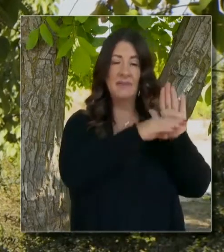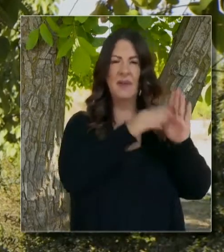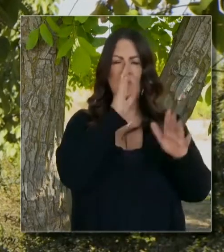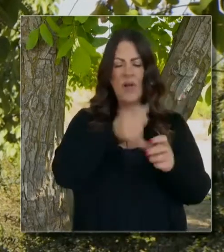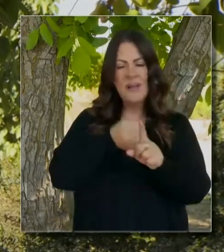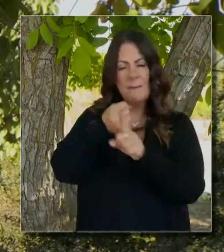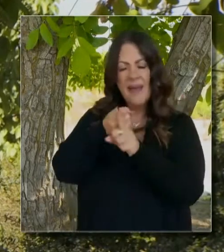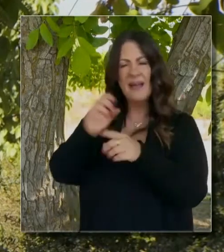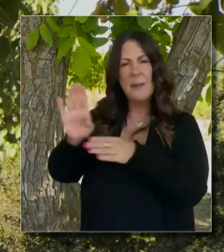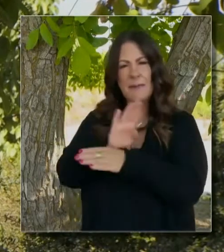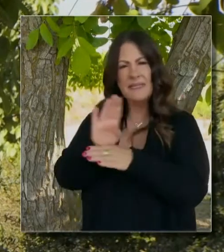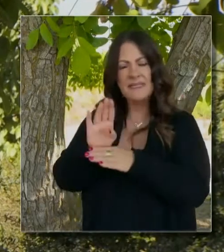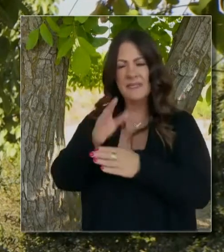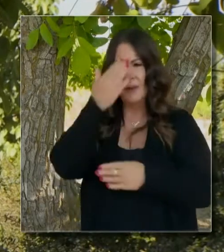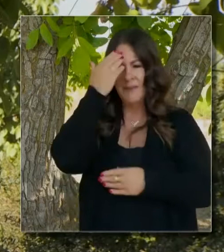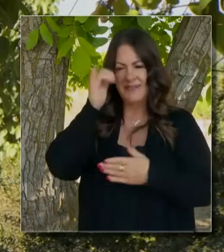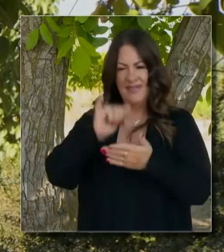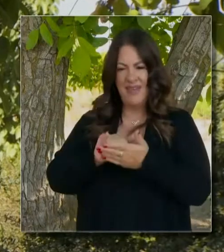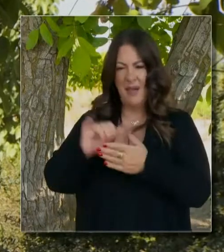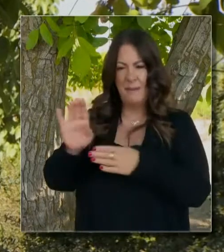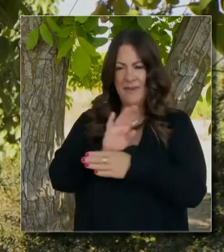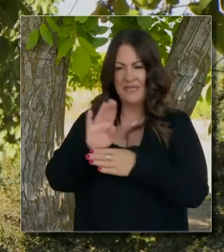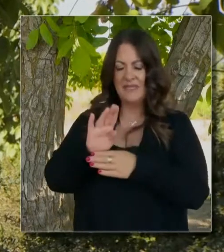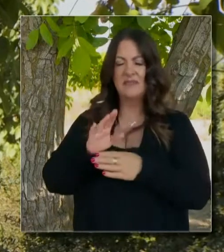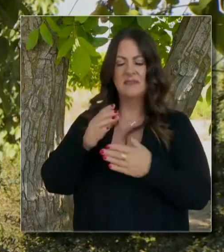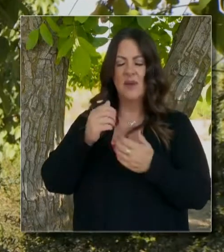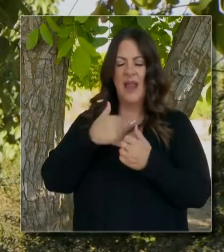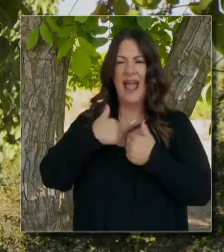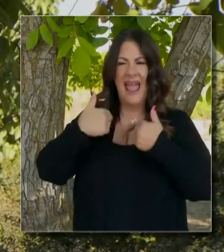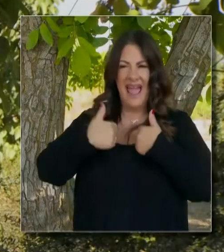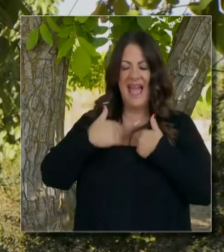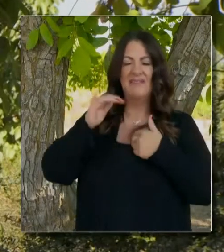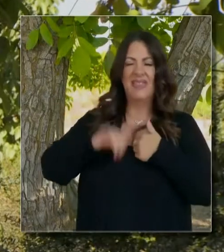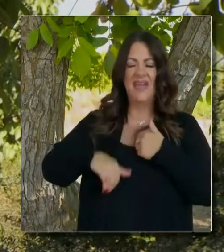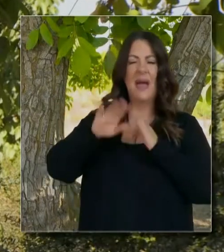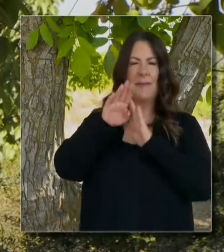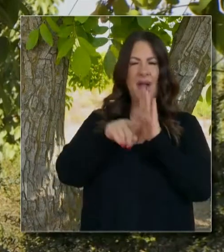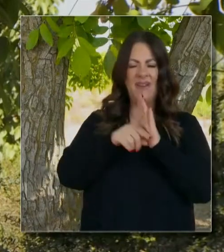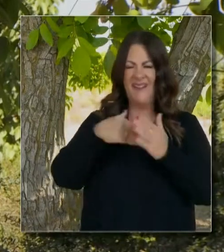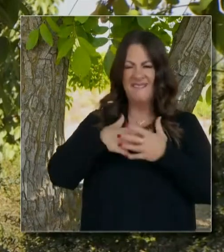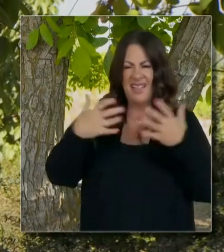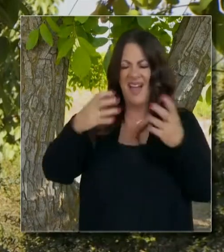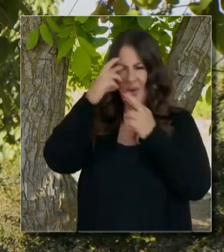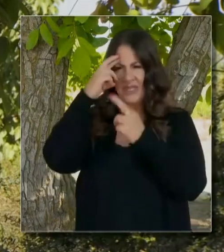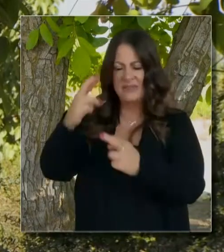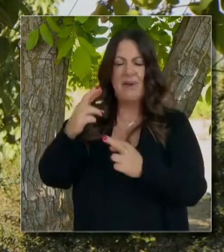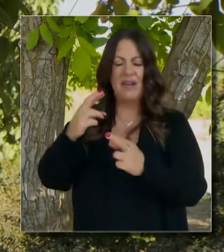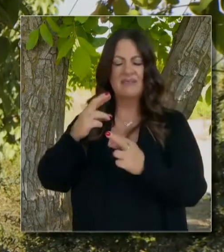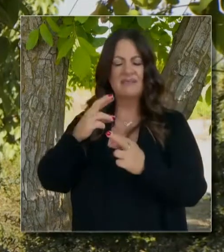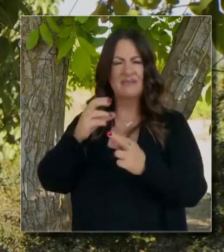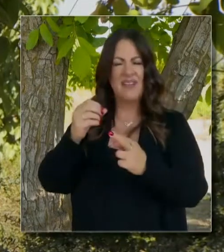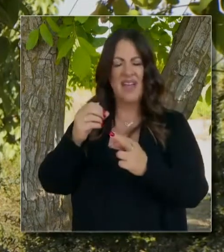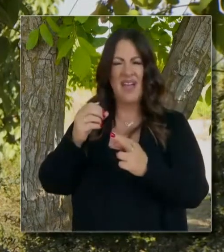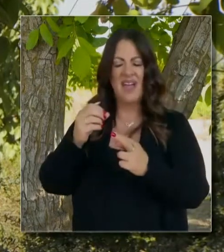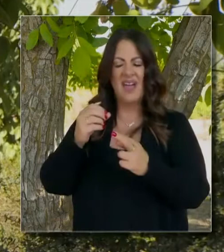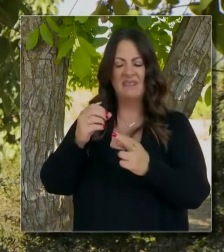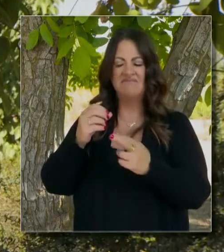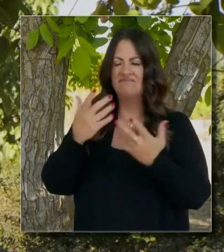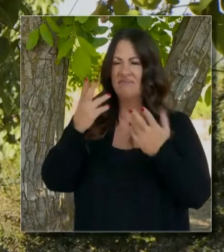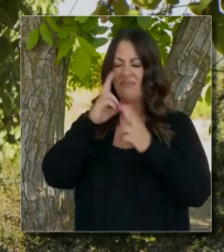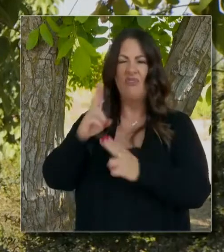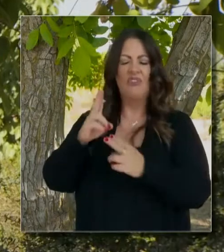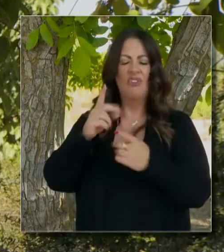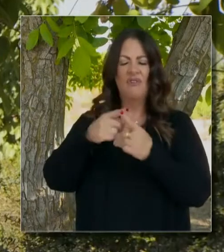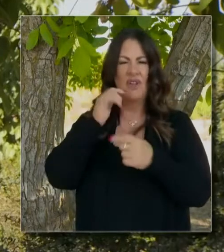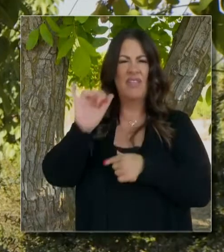those translate because of that business background, and deep reverence, not just respect and admiration, not just intellectual, deeply